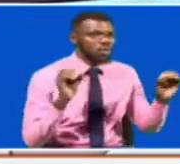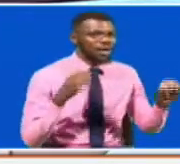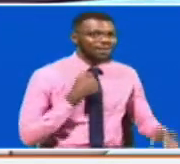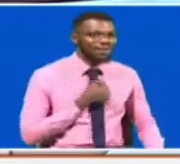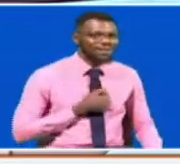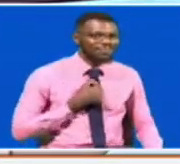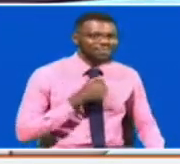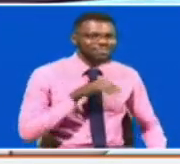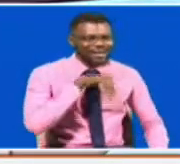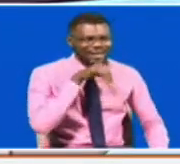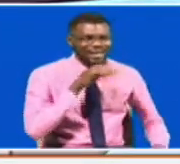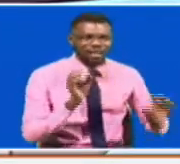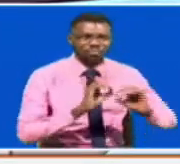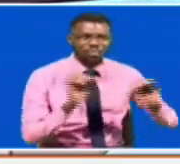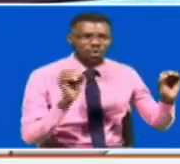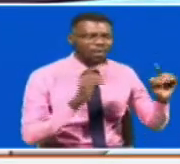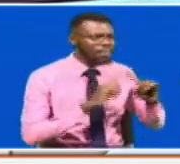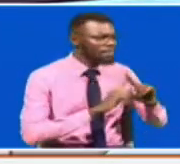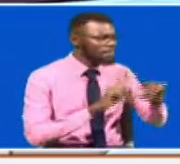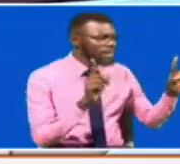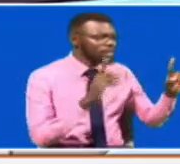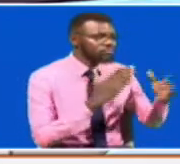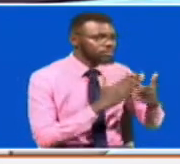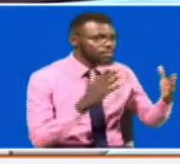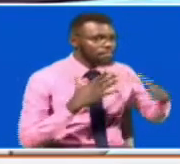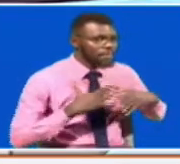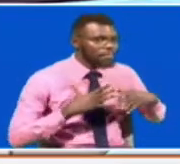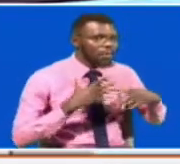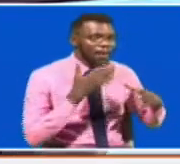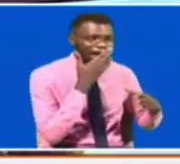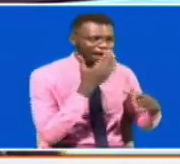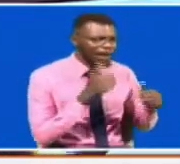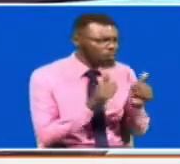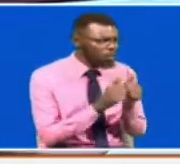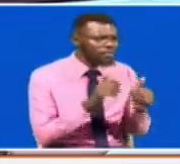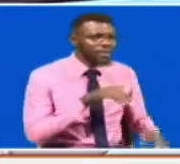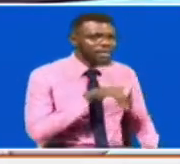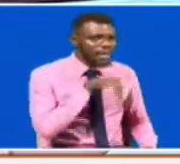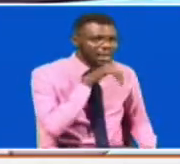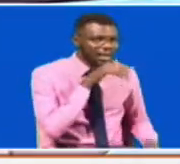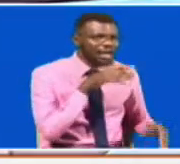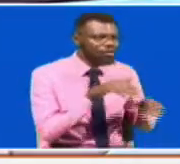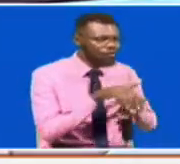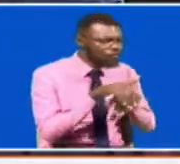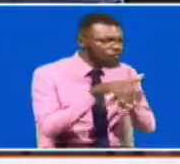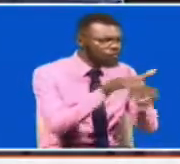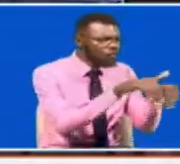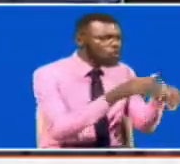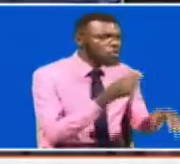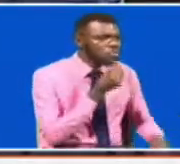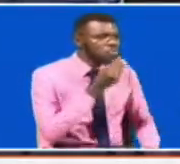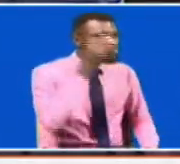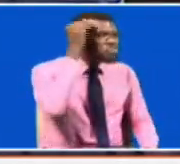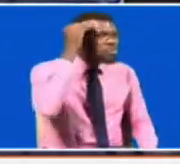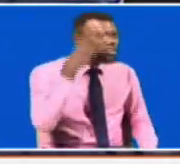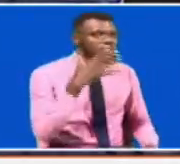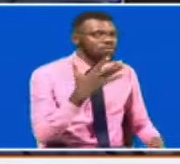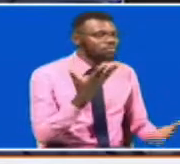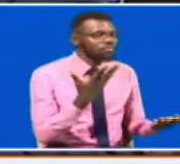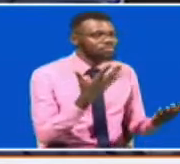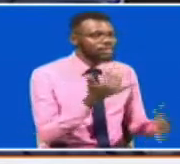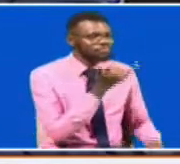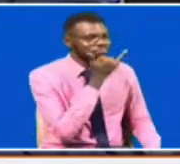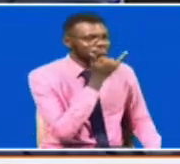Mr. Odinga and his supporters, some of them are still milling around Baba and acting as if nothing happened. Yeah,